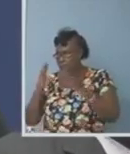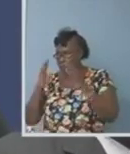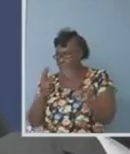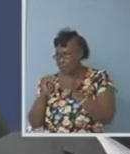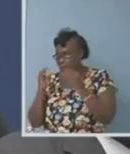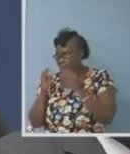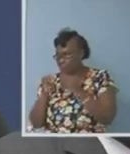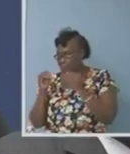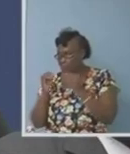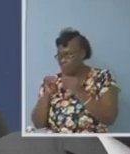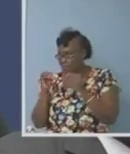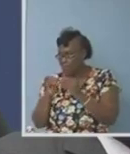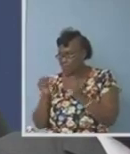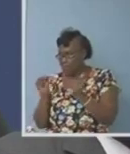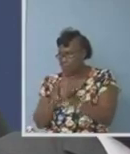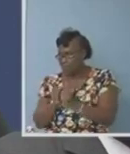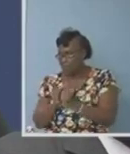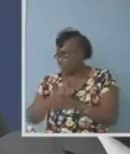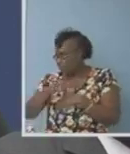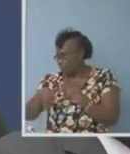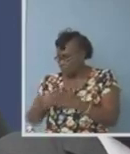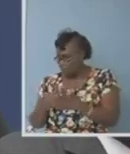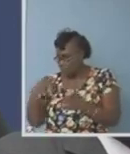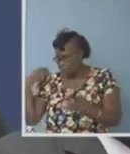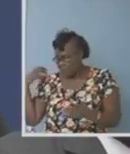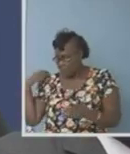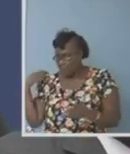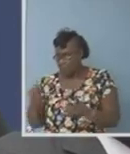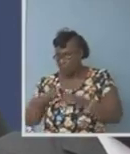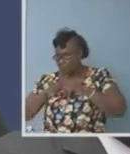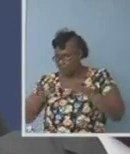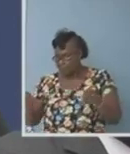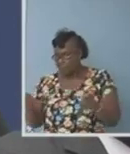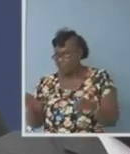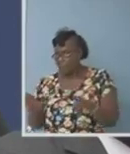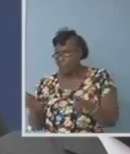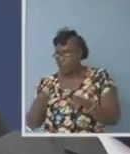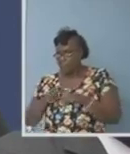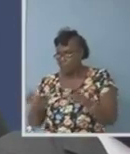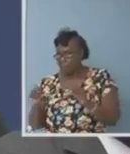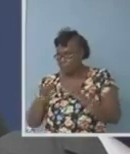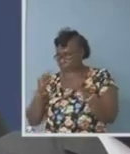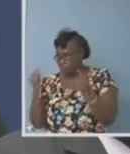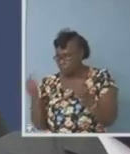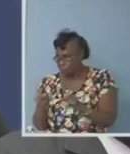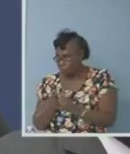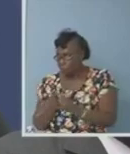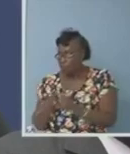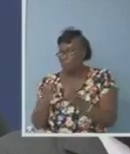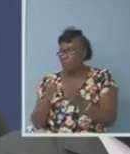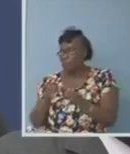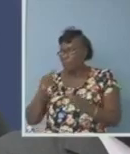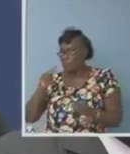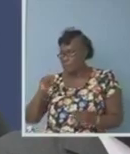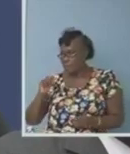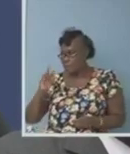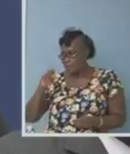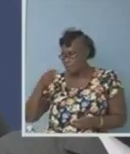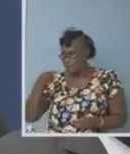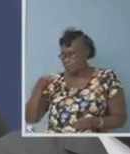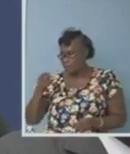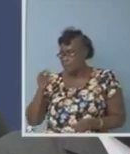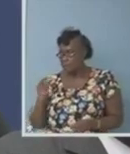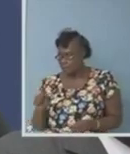with various heads of different units. So far, I've met with the TRHA to get an understanding of